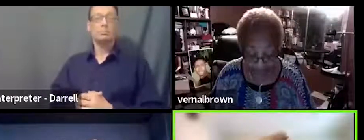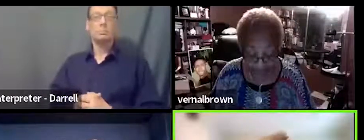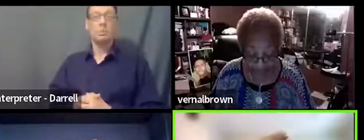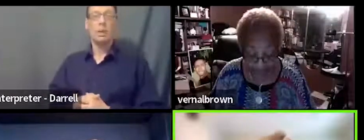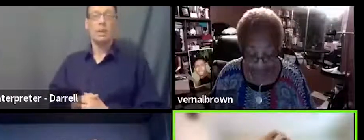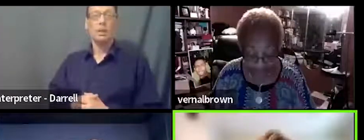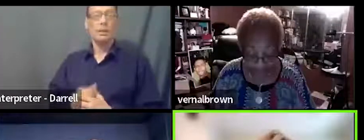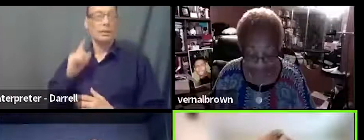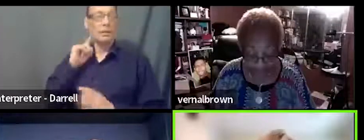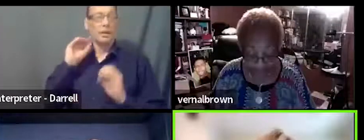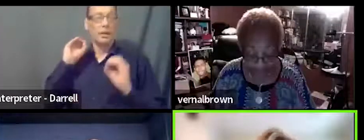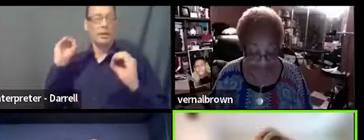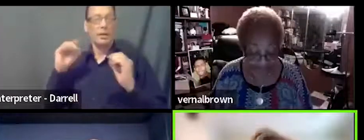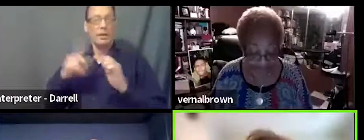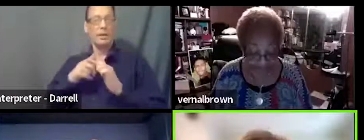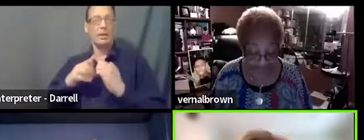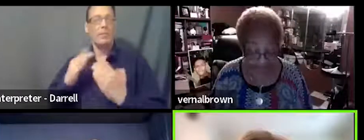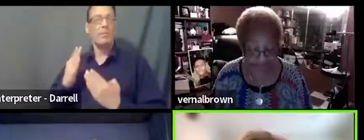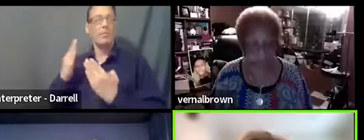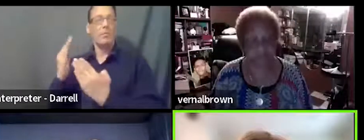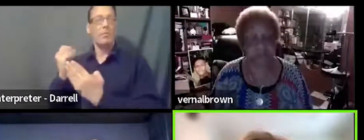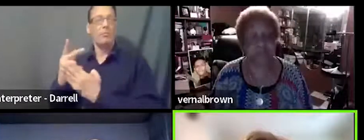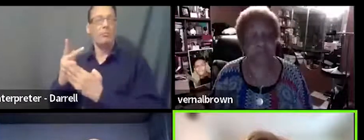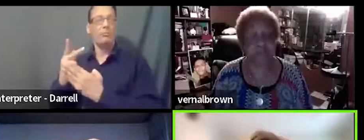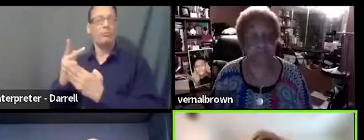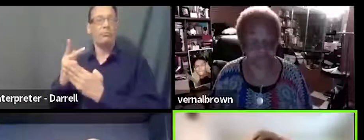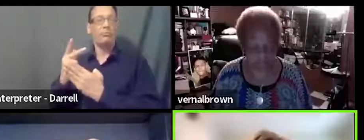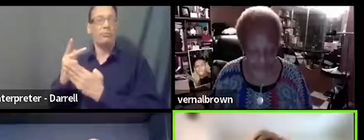Hearing none, I need a motion to approve.